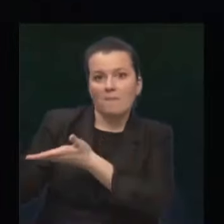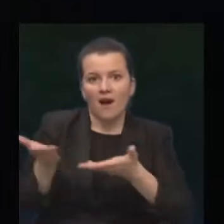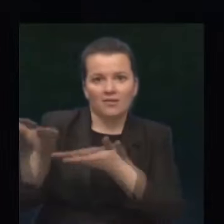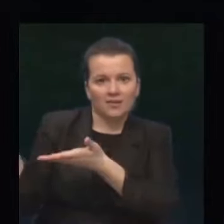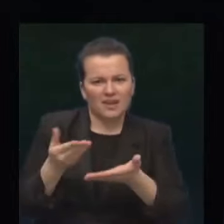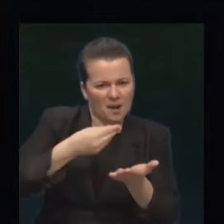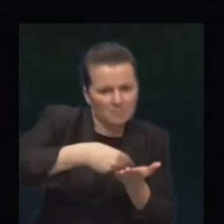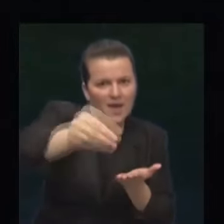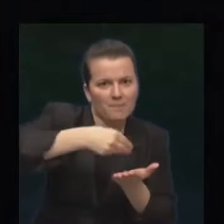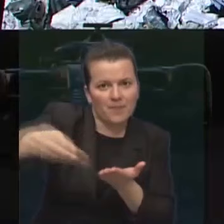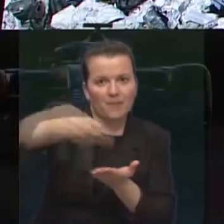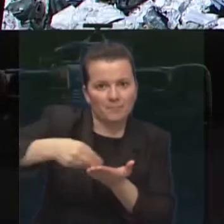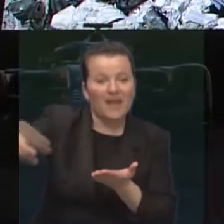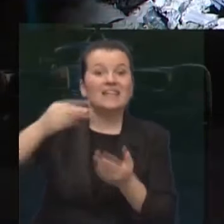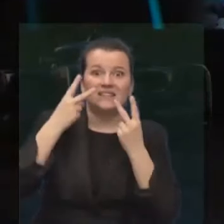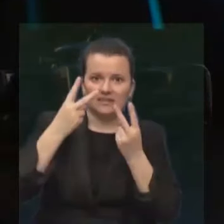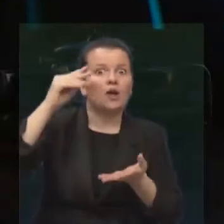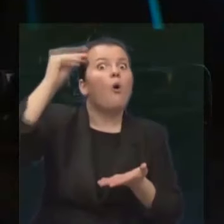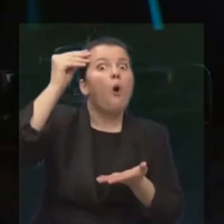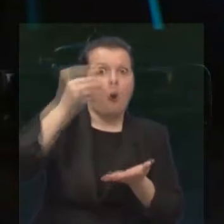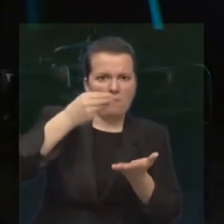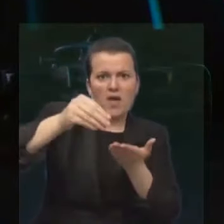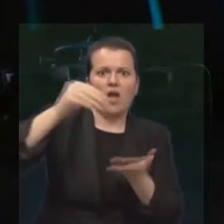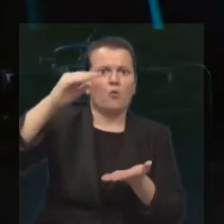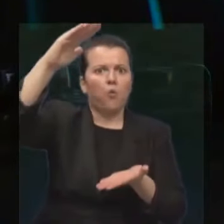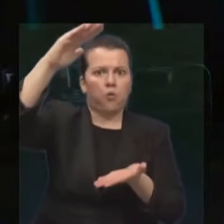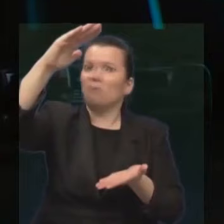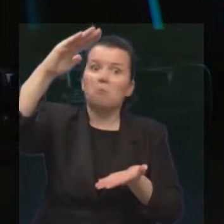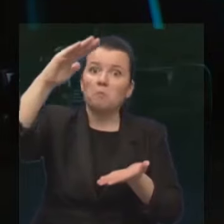more than anticipated, and so we have resorted to